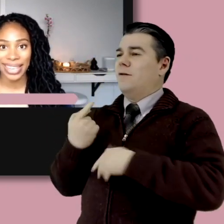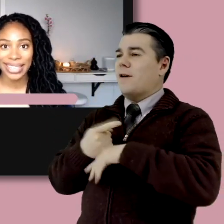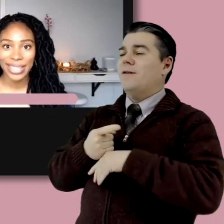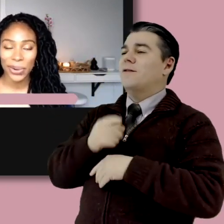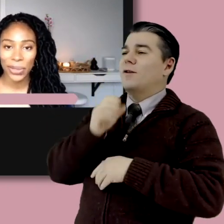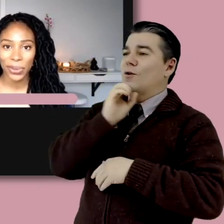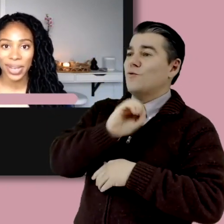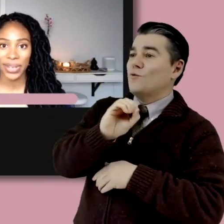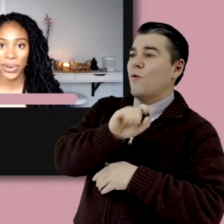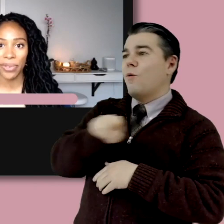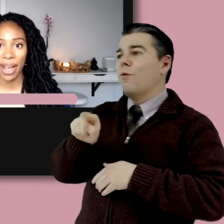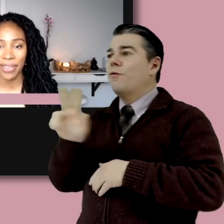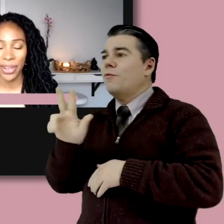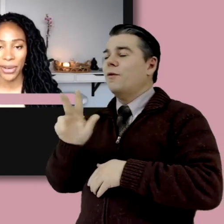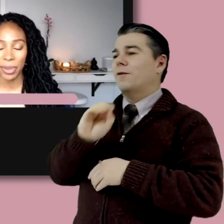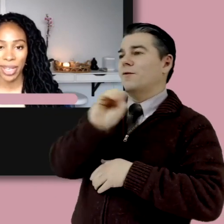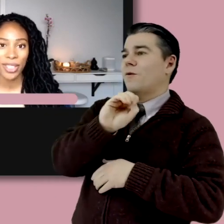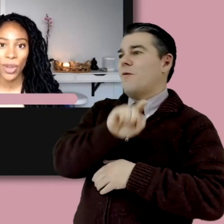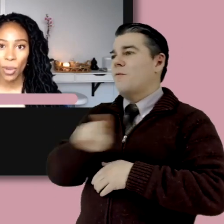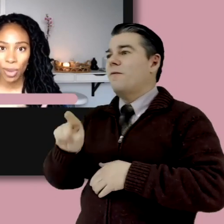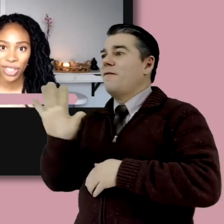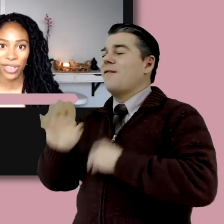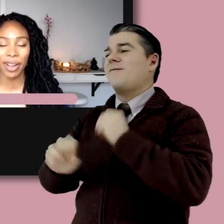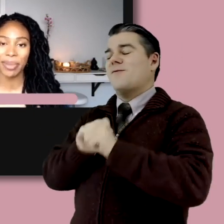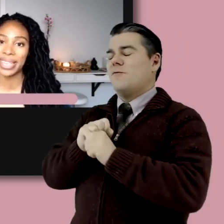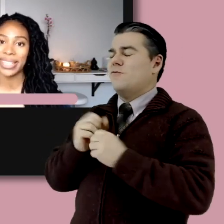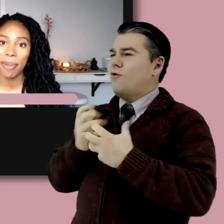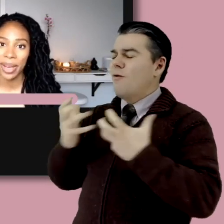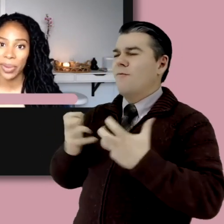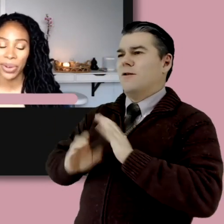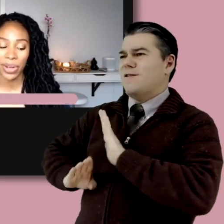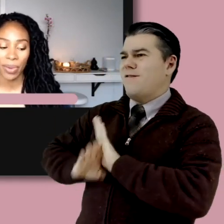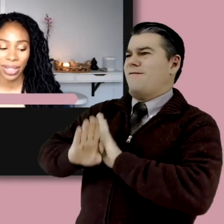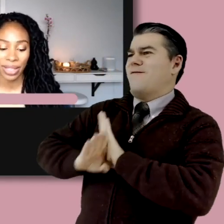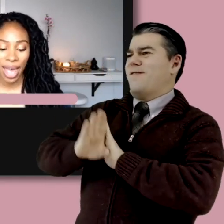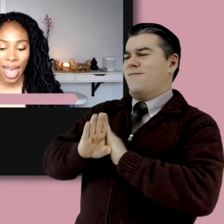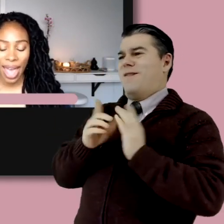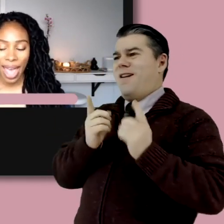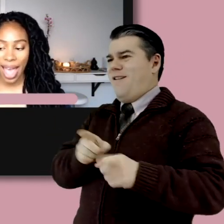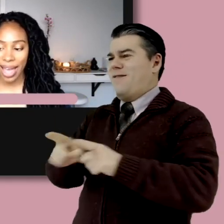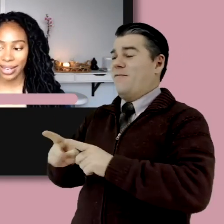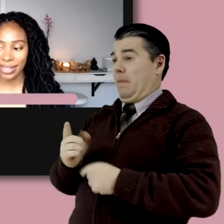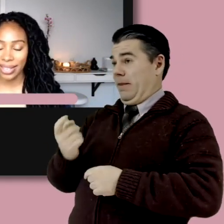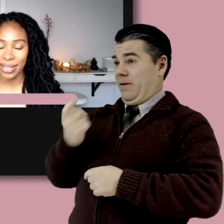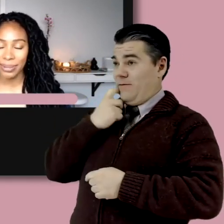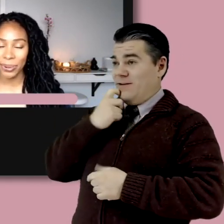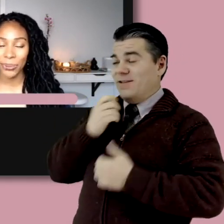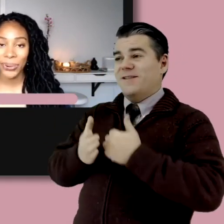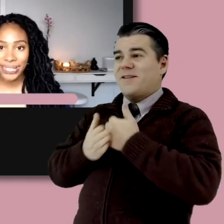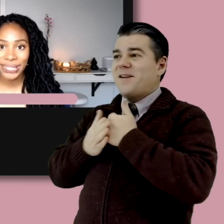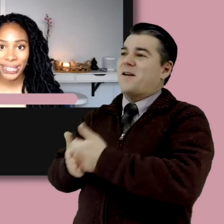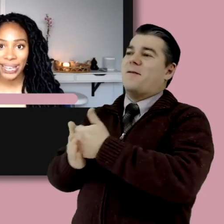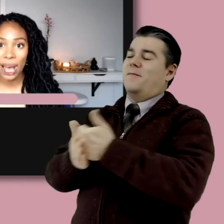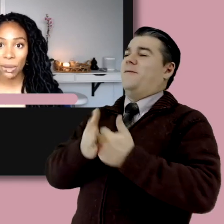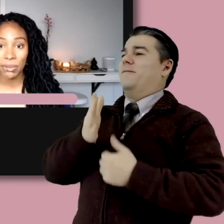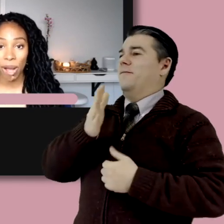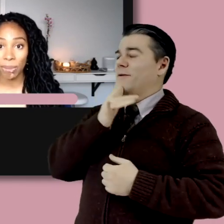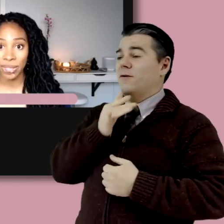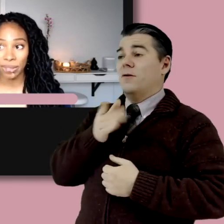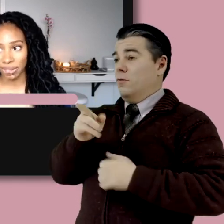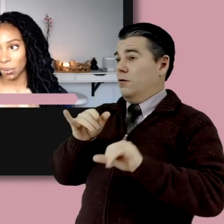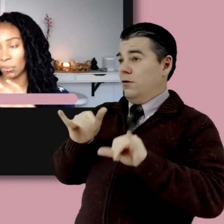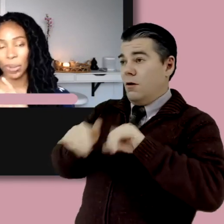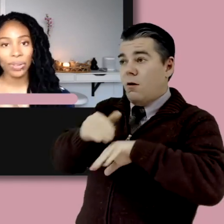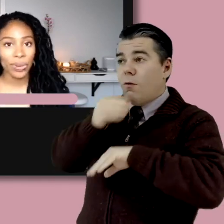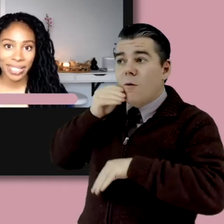days, like 0 to 3, 0 to 5 years, because so much development is happening with our little ones. And recently helping